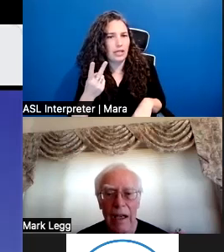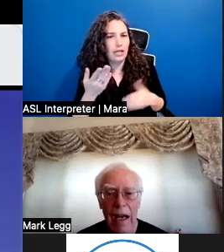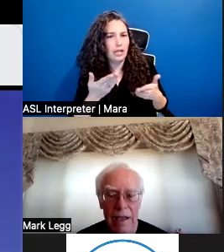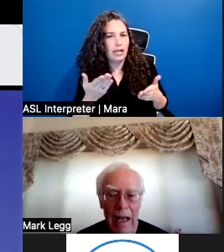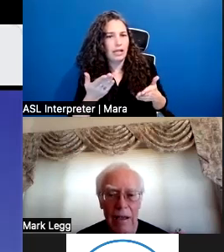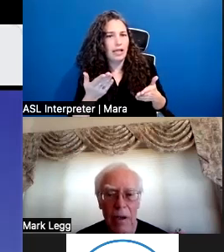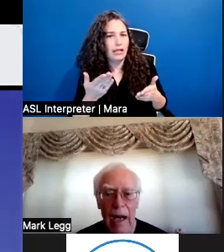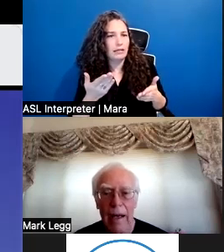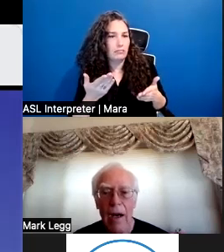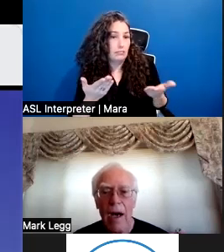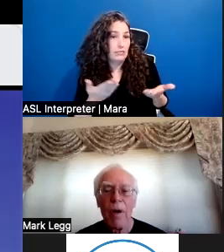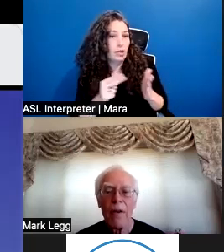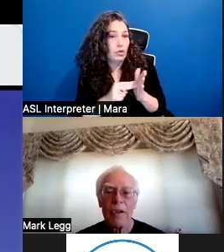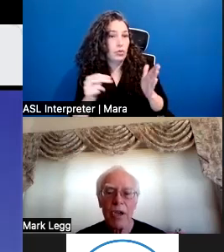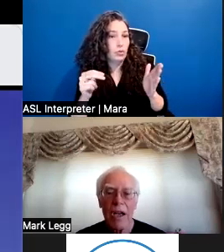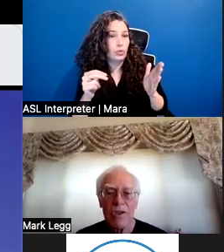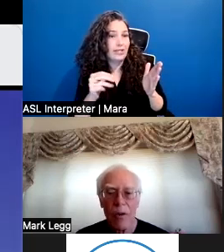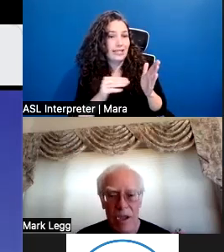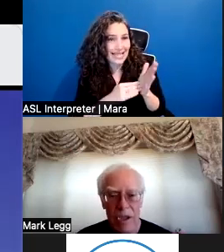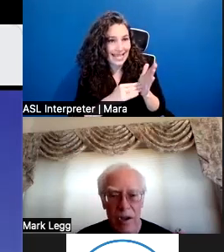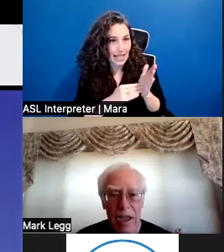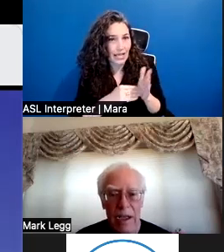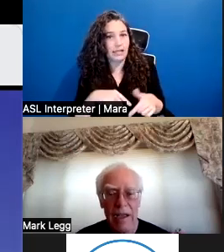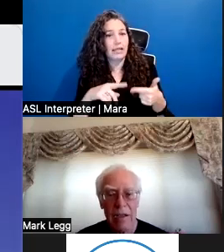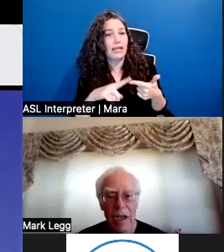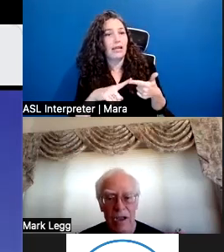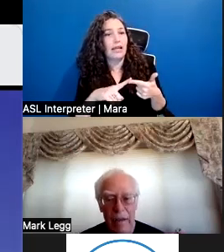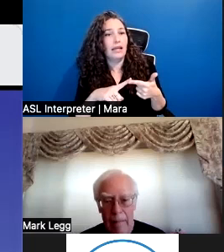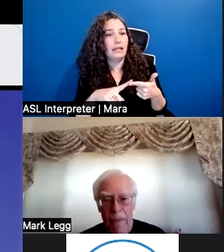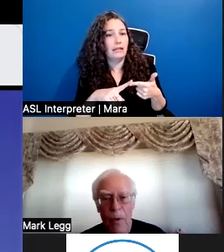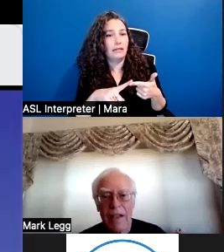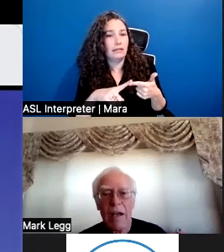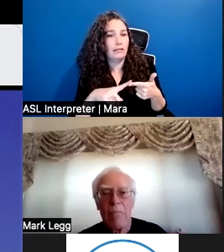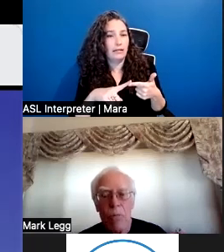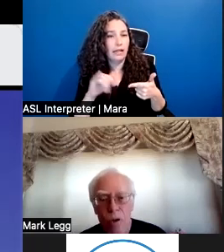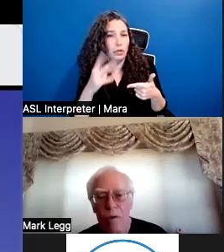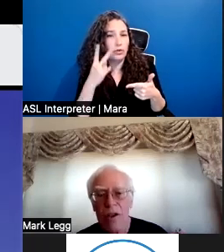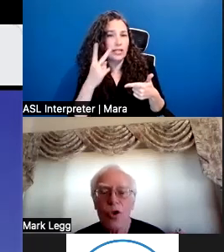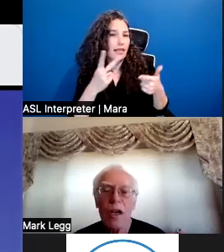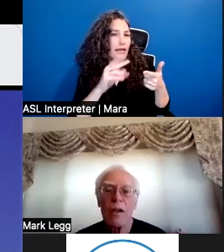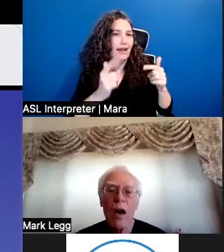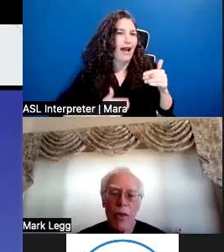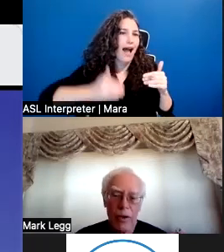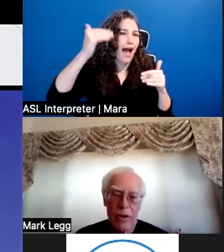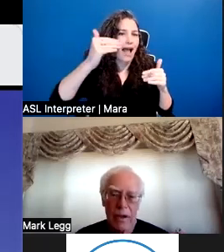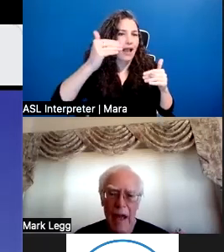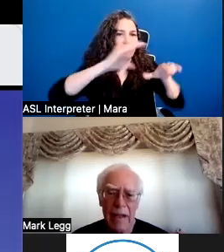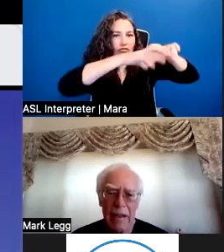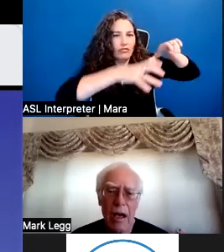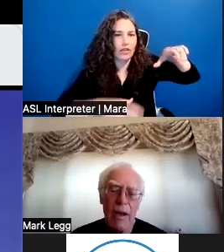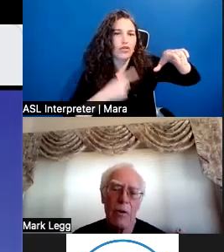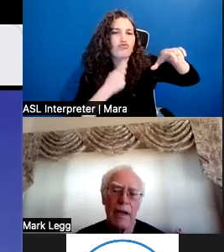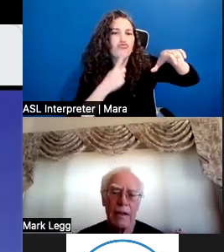the red lines in that low block, above a subduction zone, which is the grid. And the subduction thrust moved and triggered all those, I